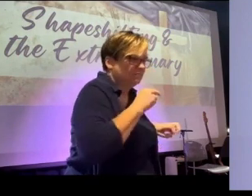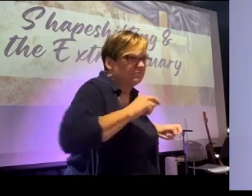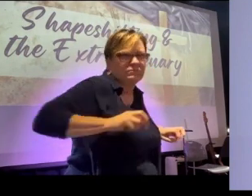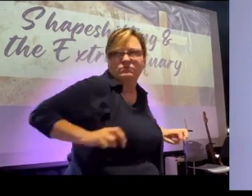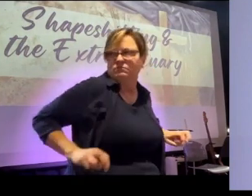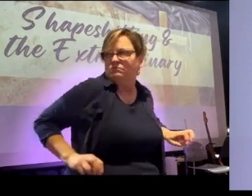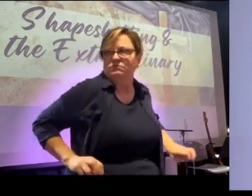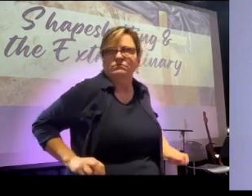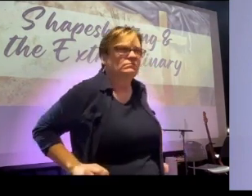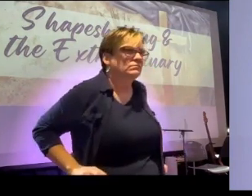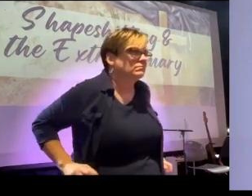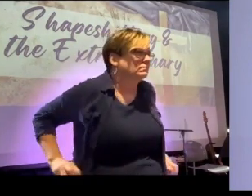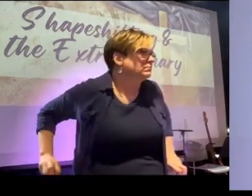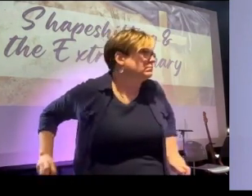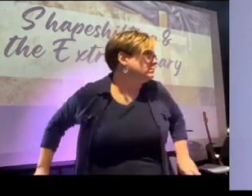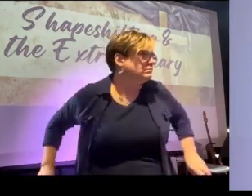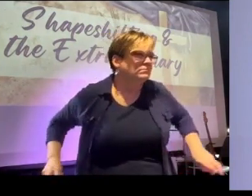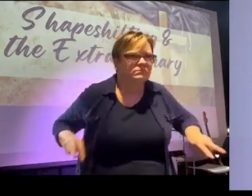confident,